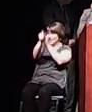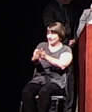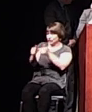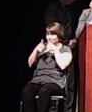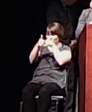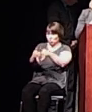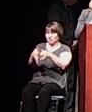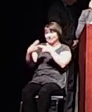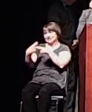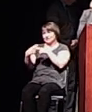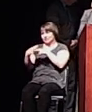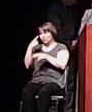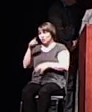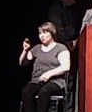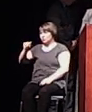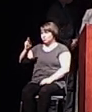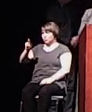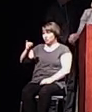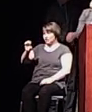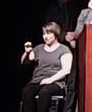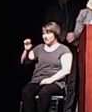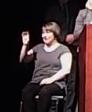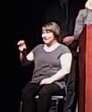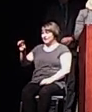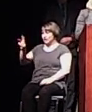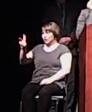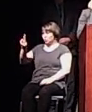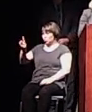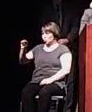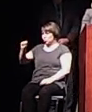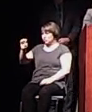is named in honor of Dr. Marie E. Rosenwasser.